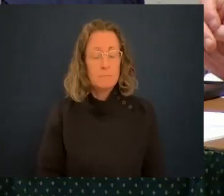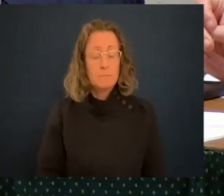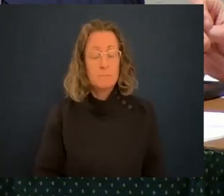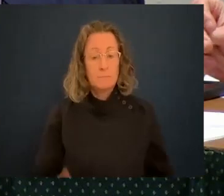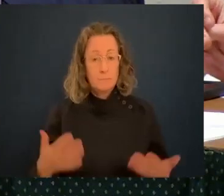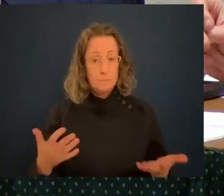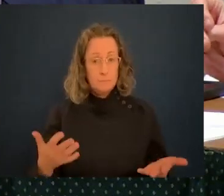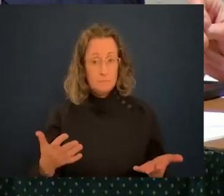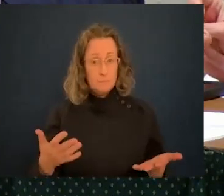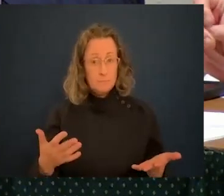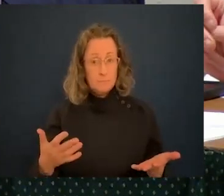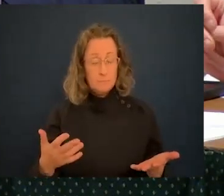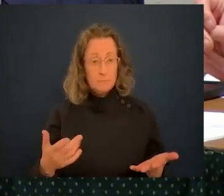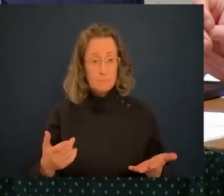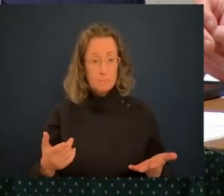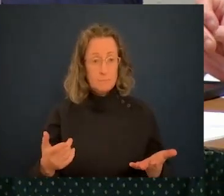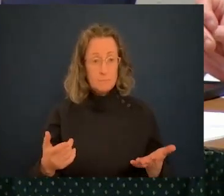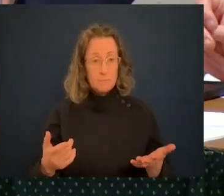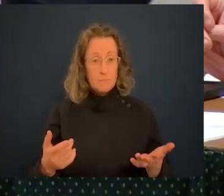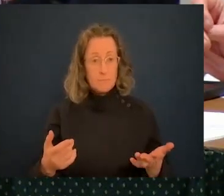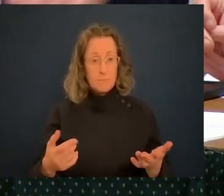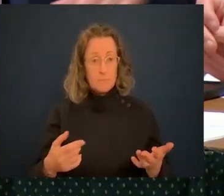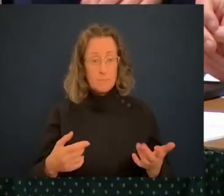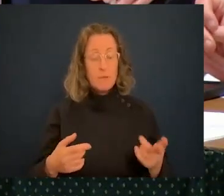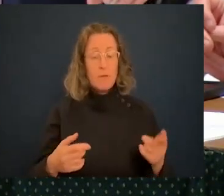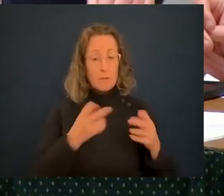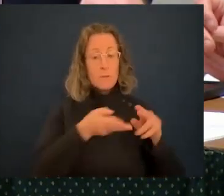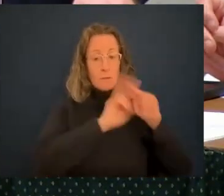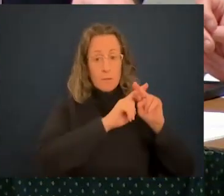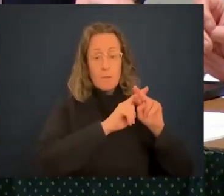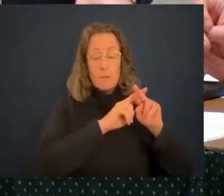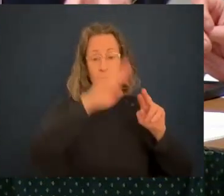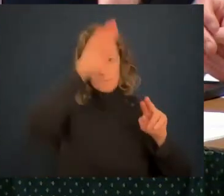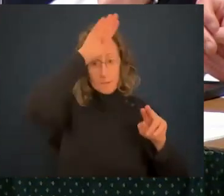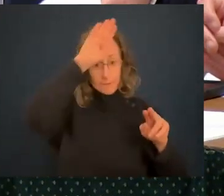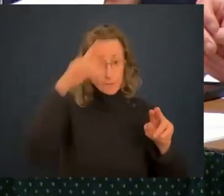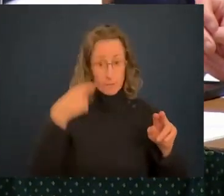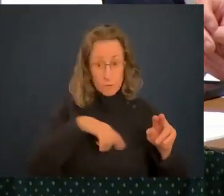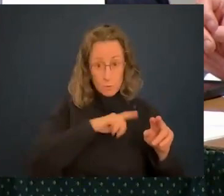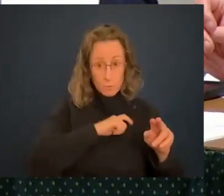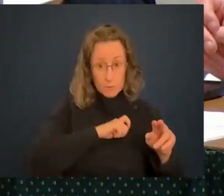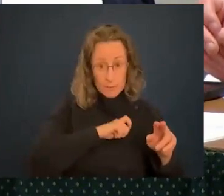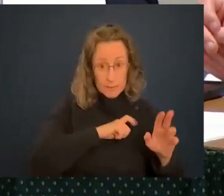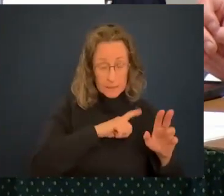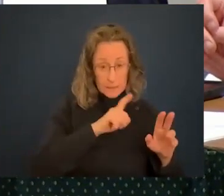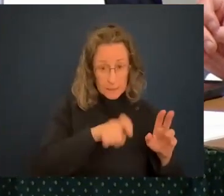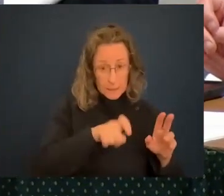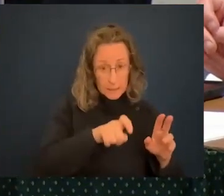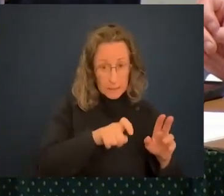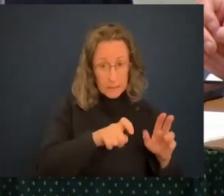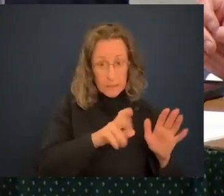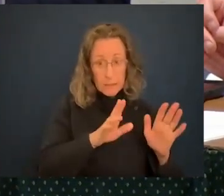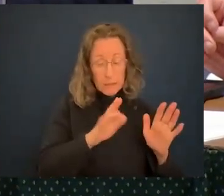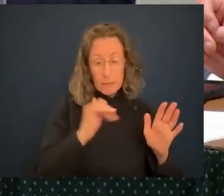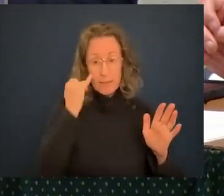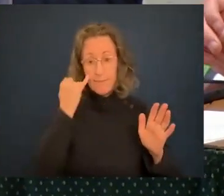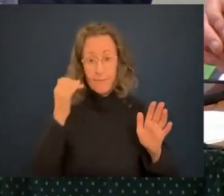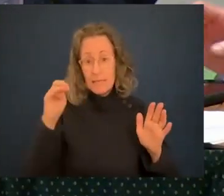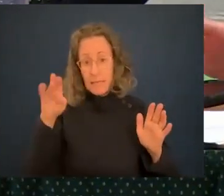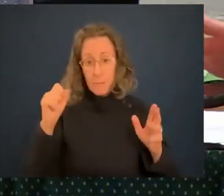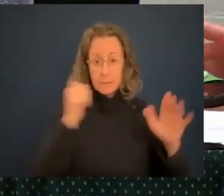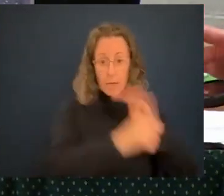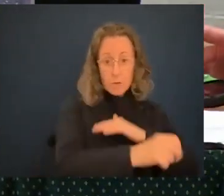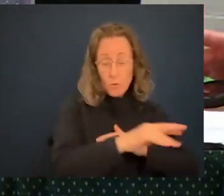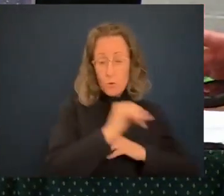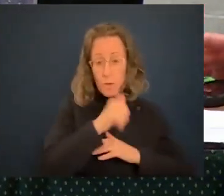those people no matter what form of EMS we do and Chief how well the chart that